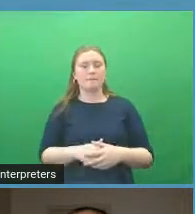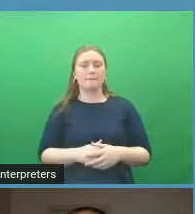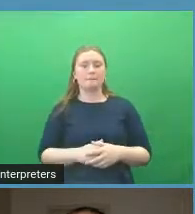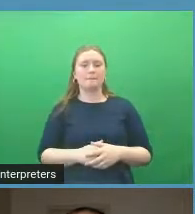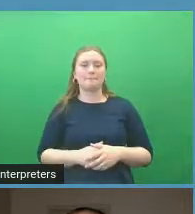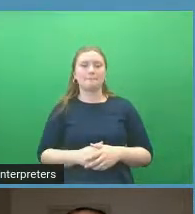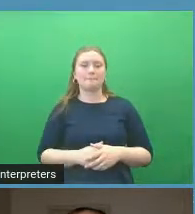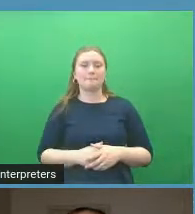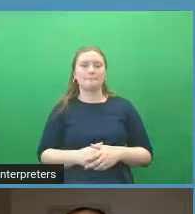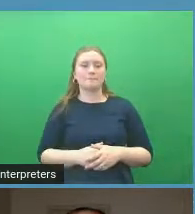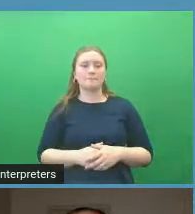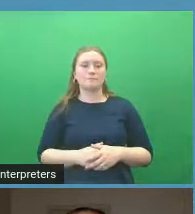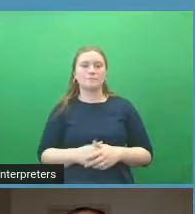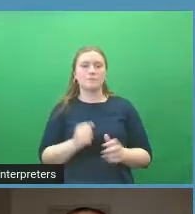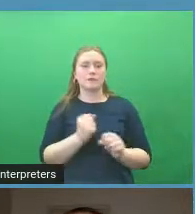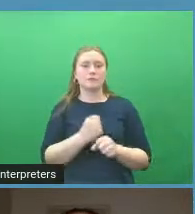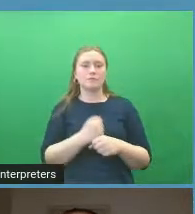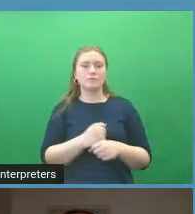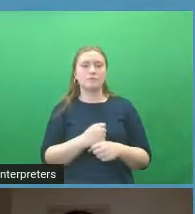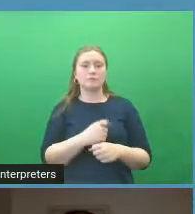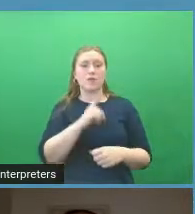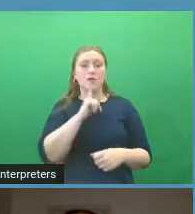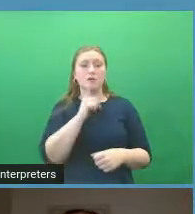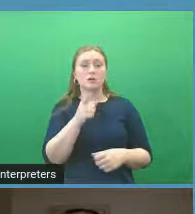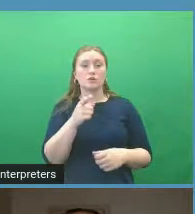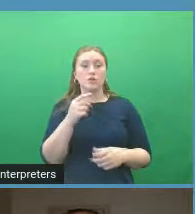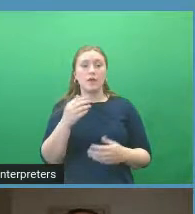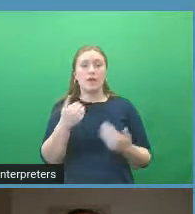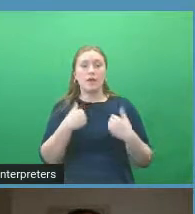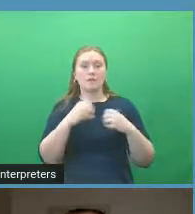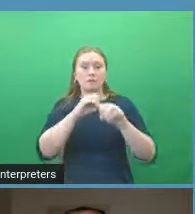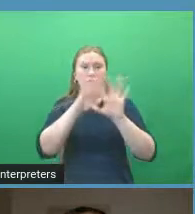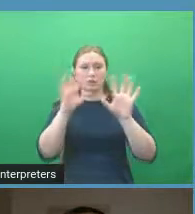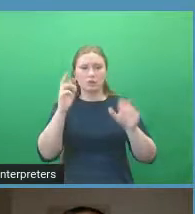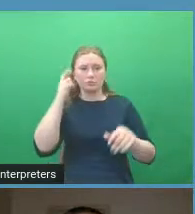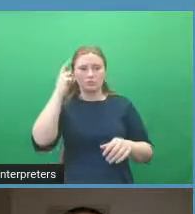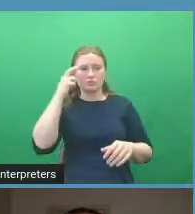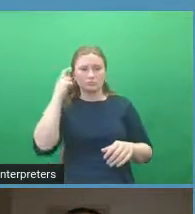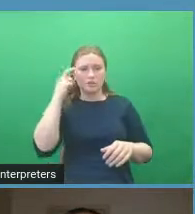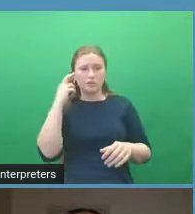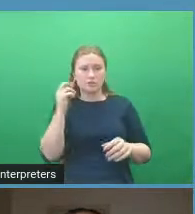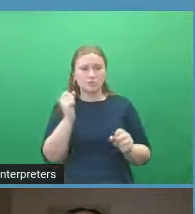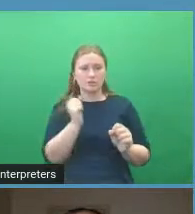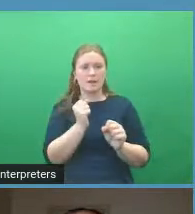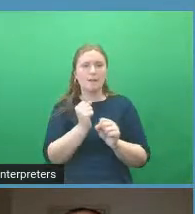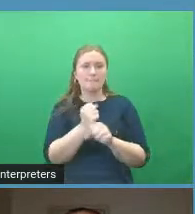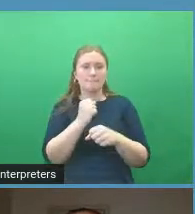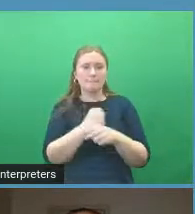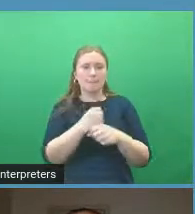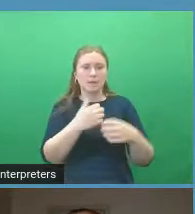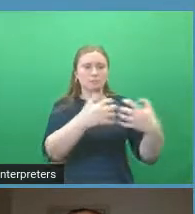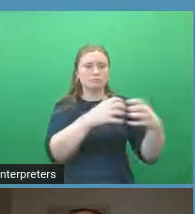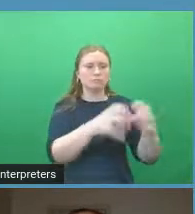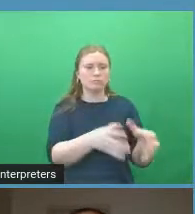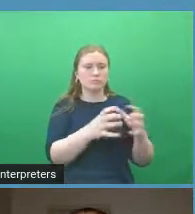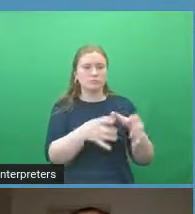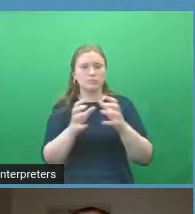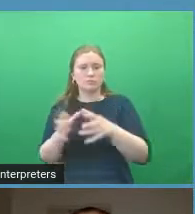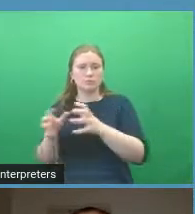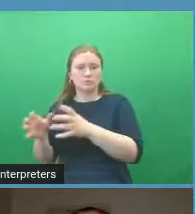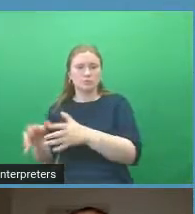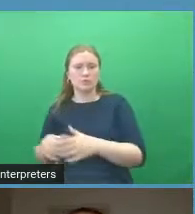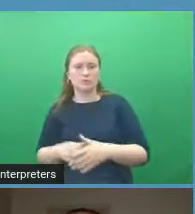Also, make sure you have a clear vision or clear reason why you're creating a breakout room. Whether it's an opportunity to